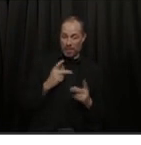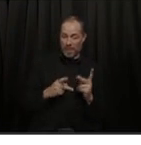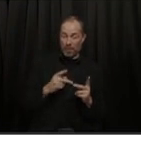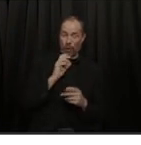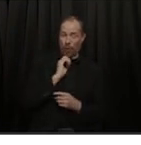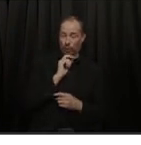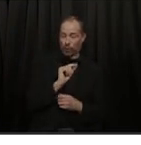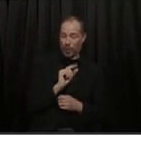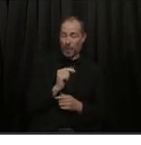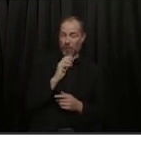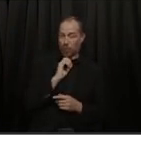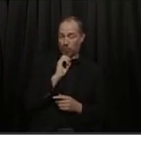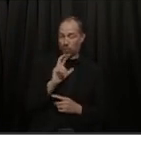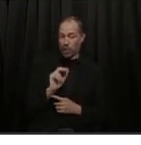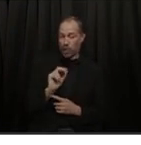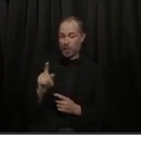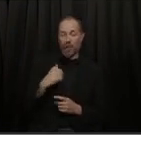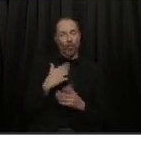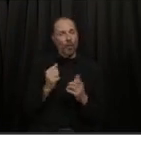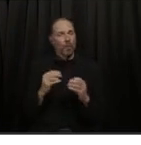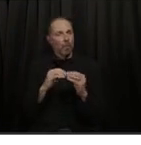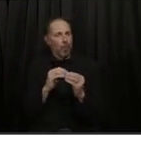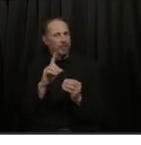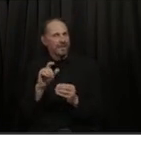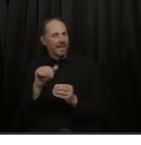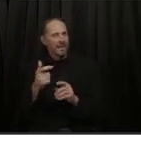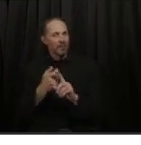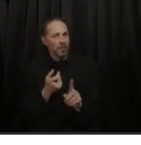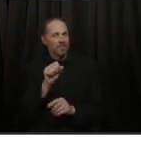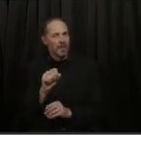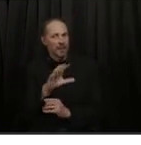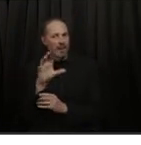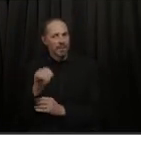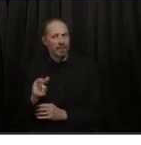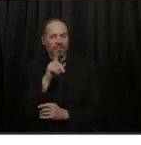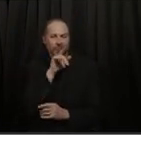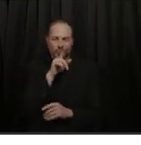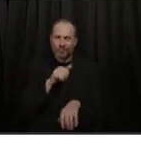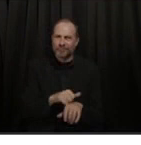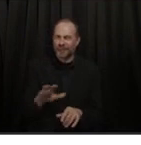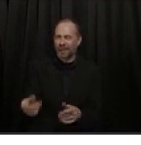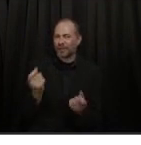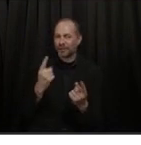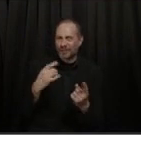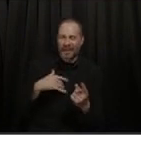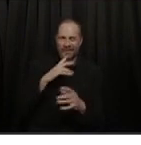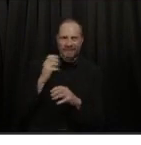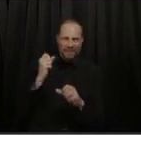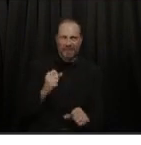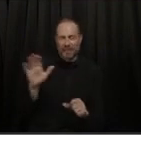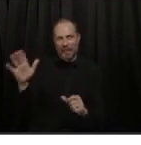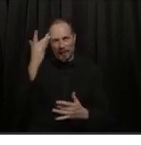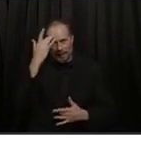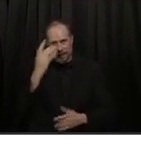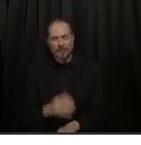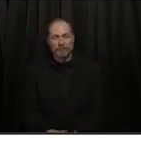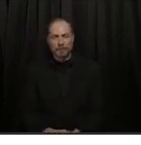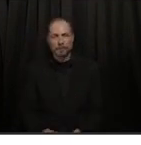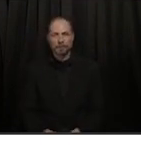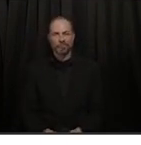really waiting to have more robust data from South Africa to really try and understand the full spectrum of severity of illness. Next slide,